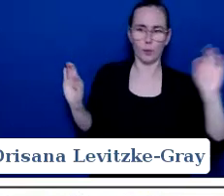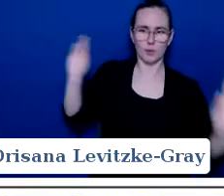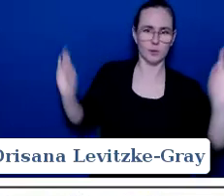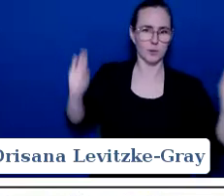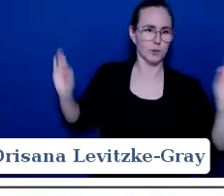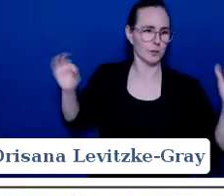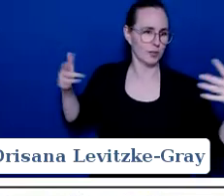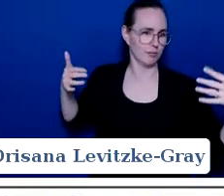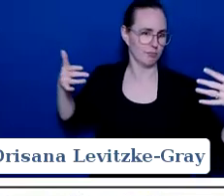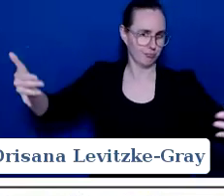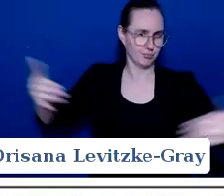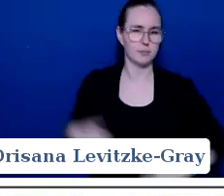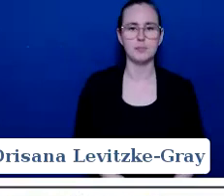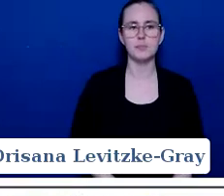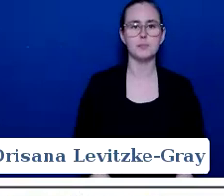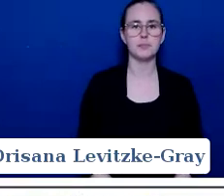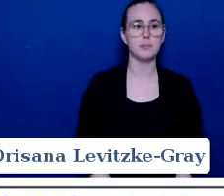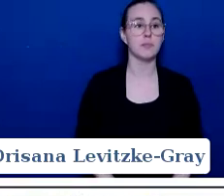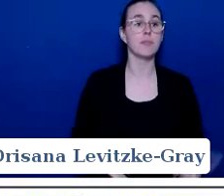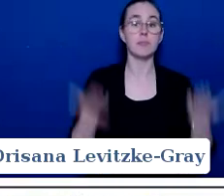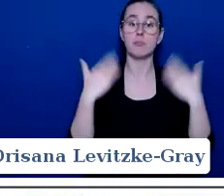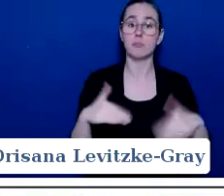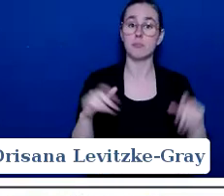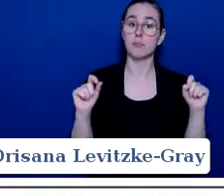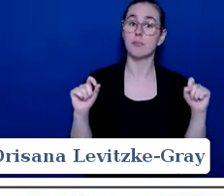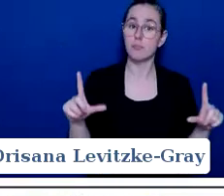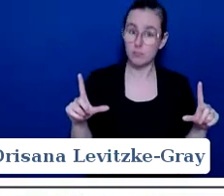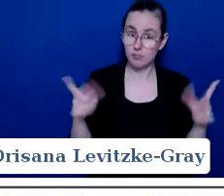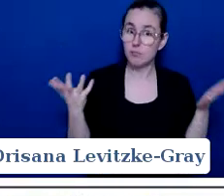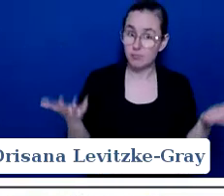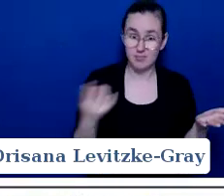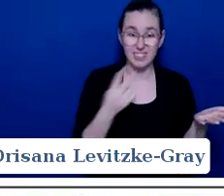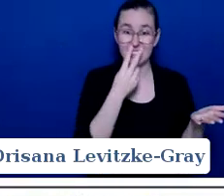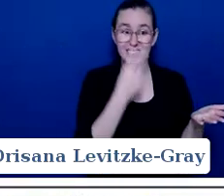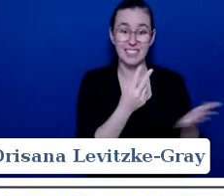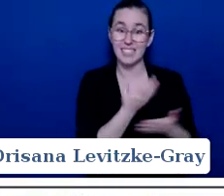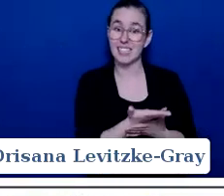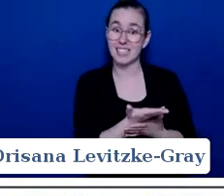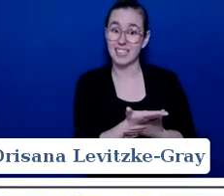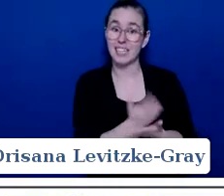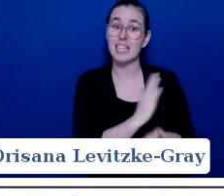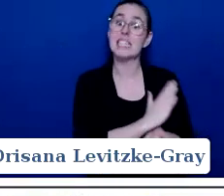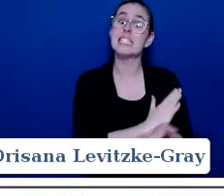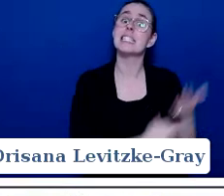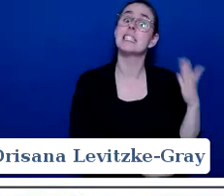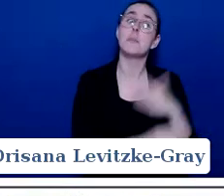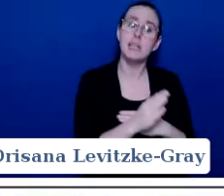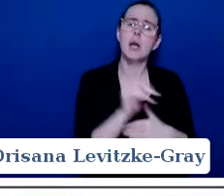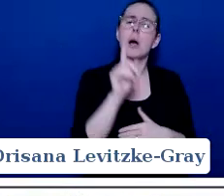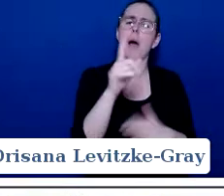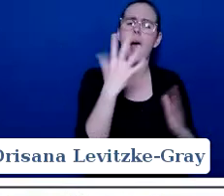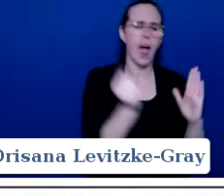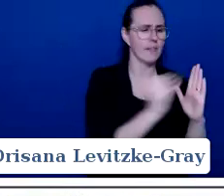can see the severity status of those that are in the system. And we also see the